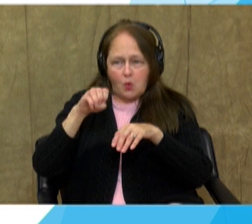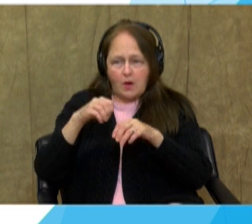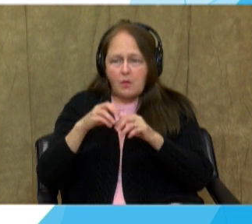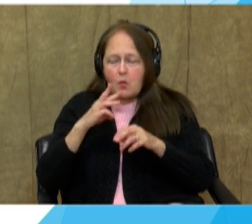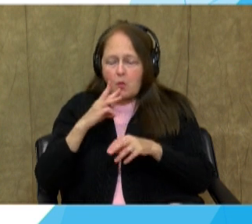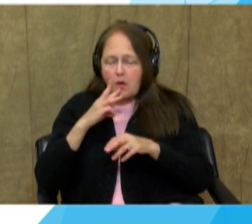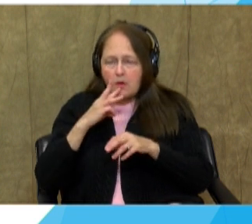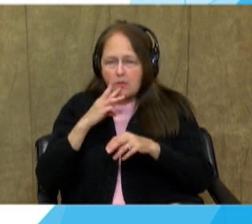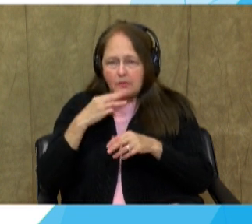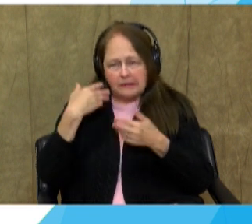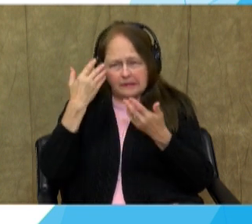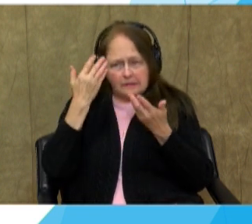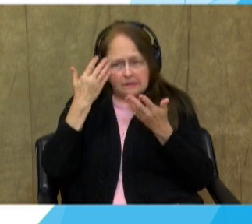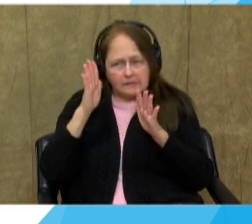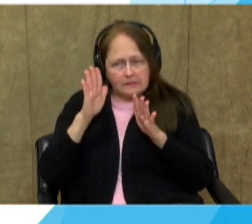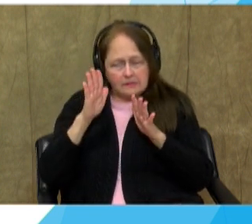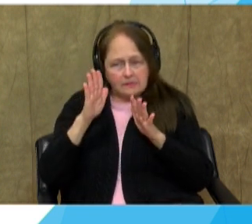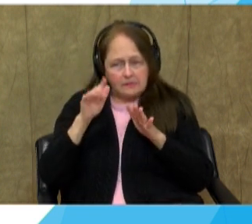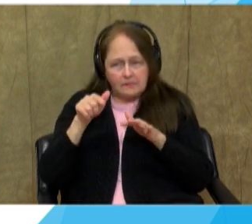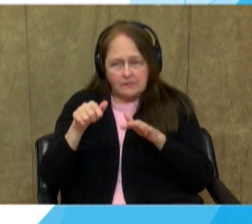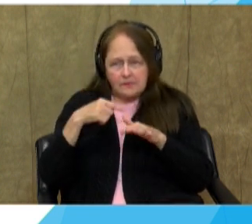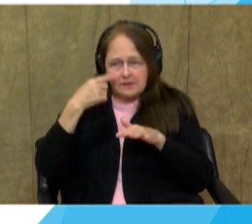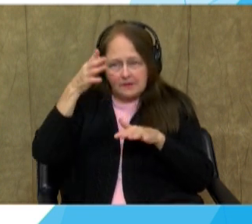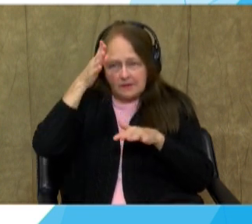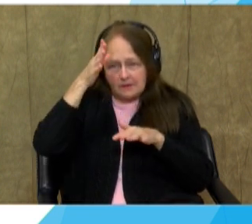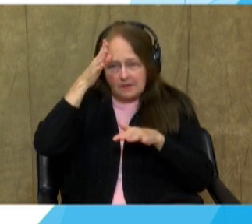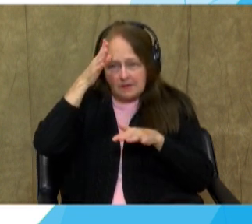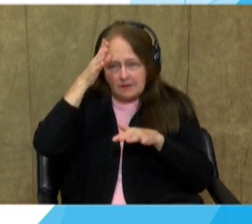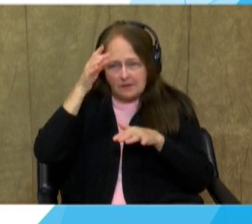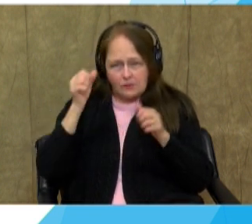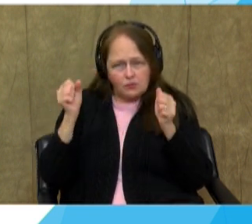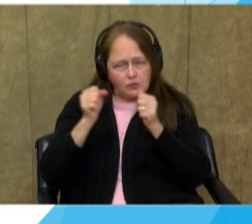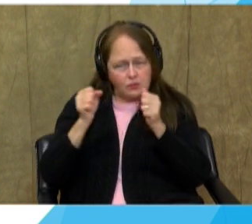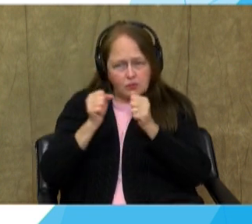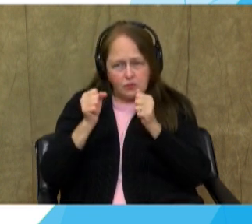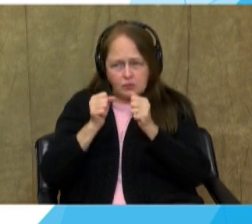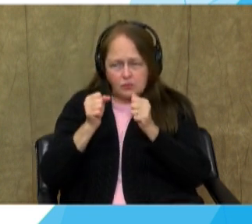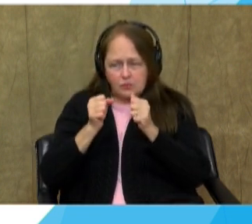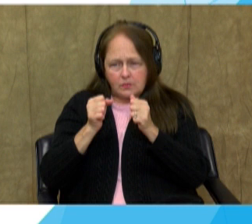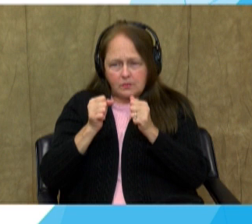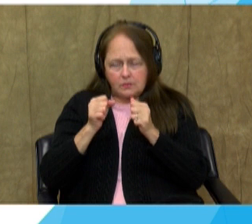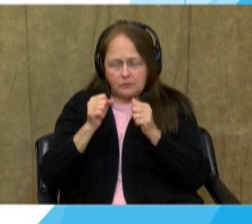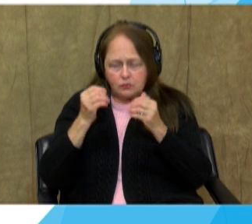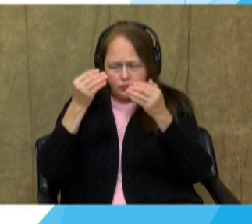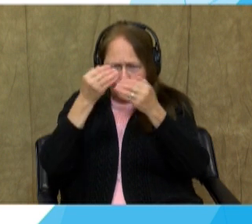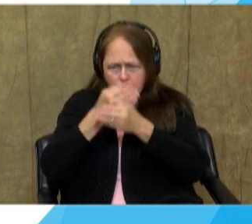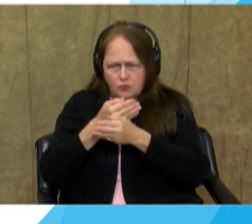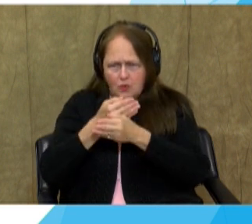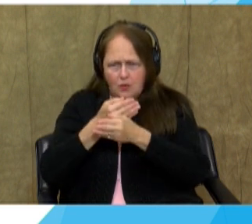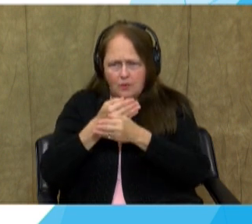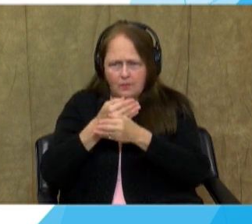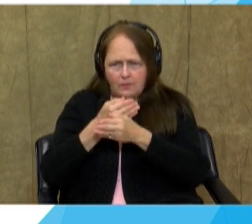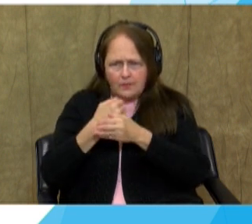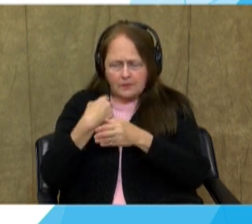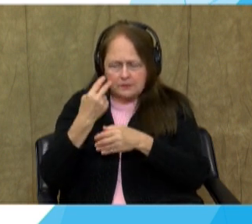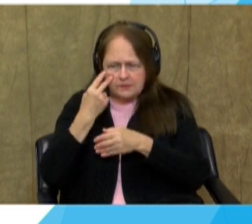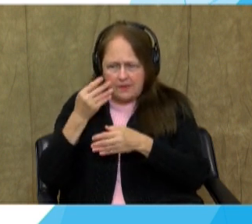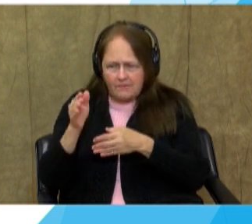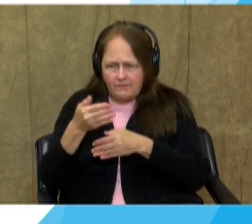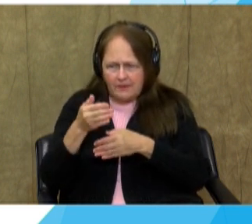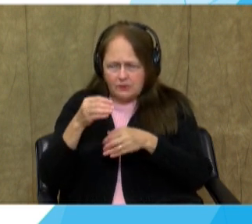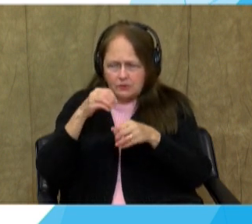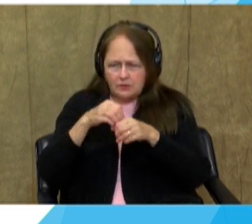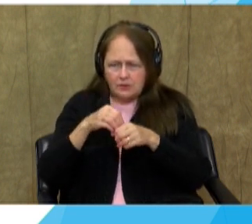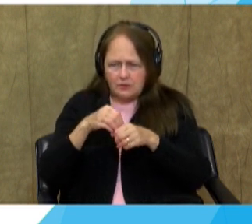"I don't know about this," he told his dad. "It's cold, murky, and I can even see fish in